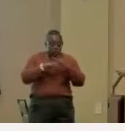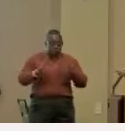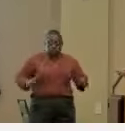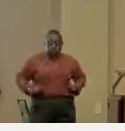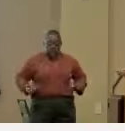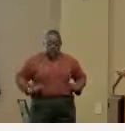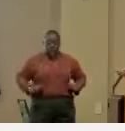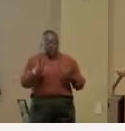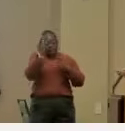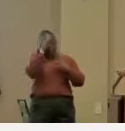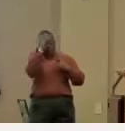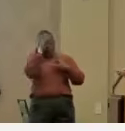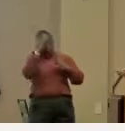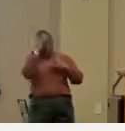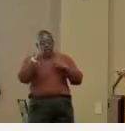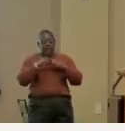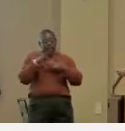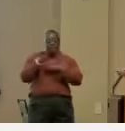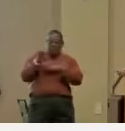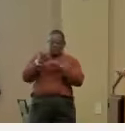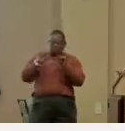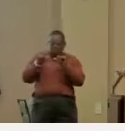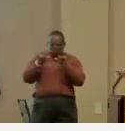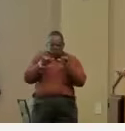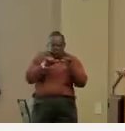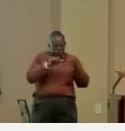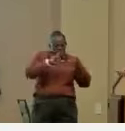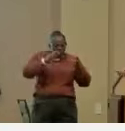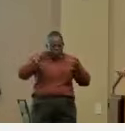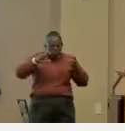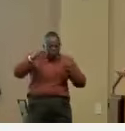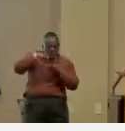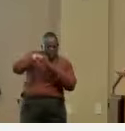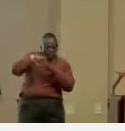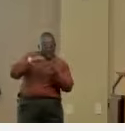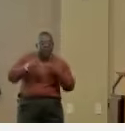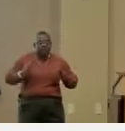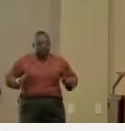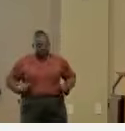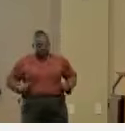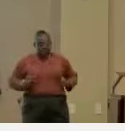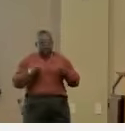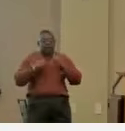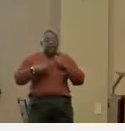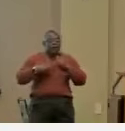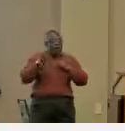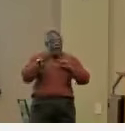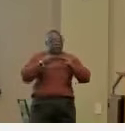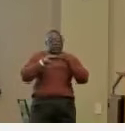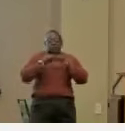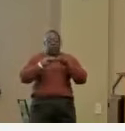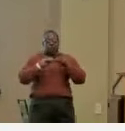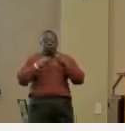and the measure of urinary protein-creatinine ratio is a measure of kidney disease. Once again, high numbers